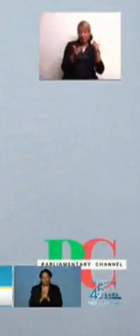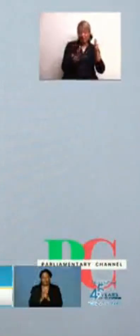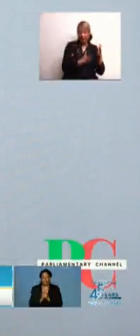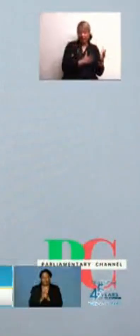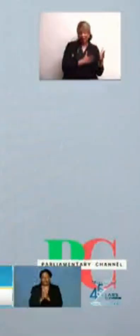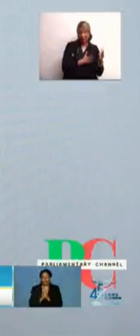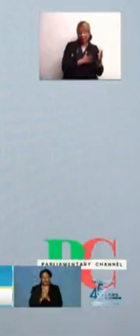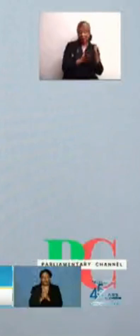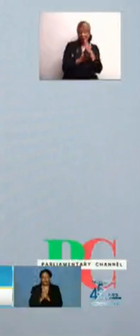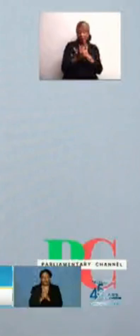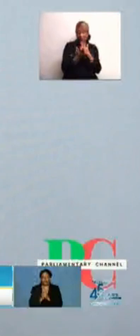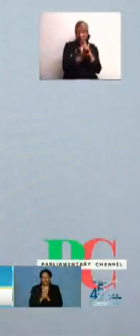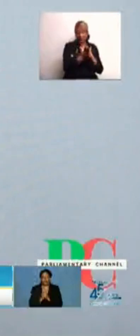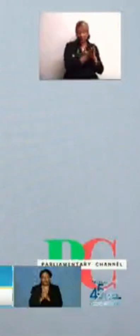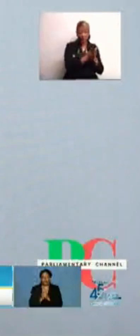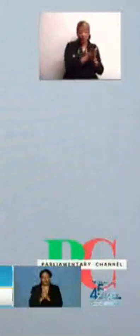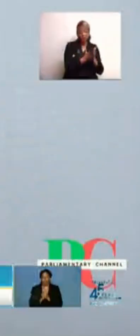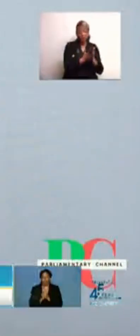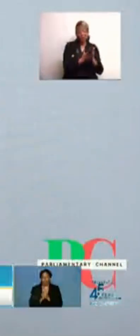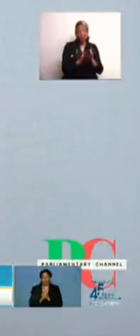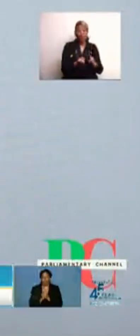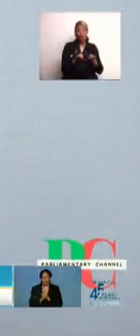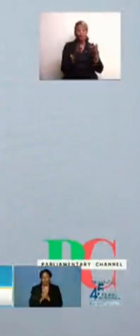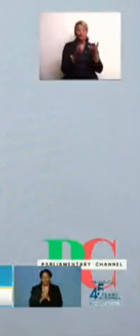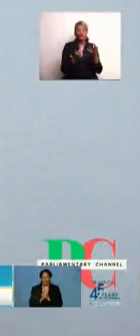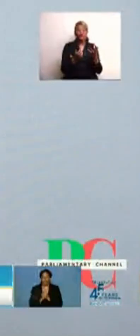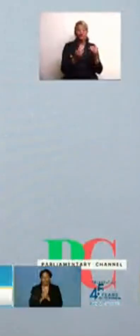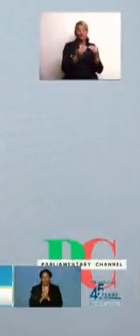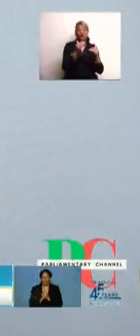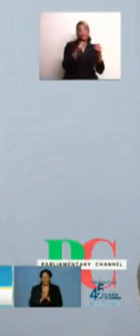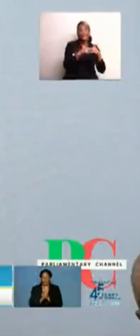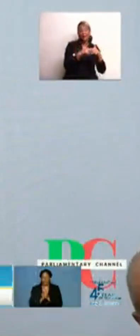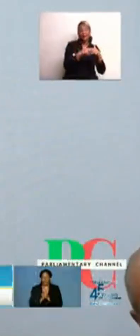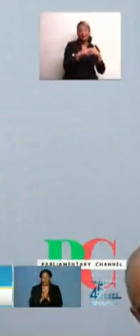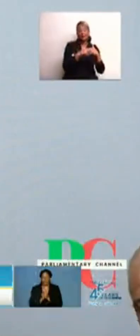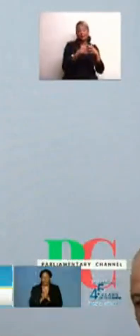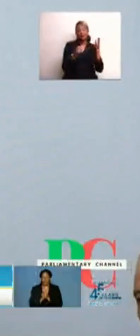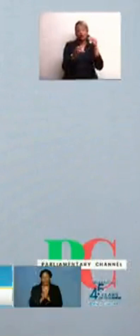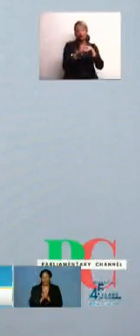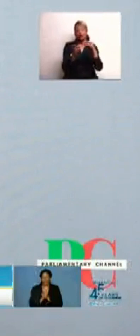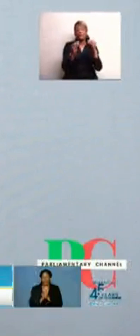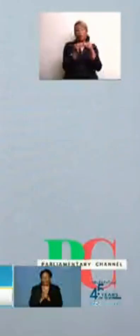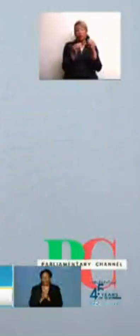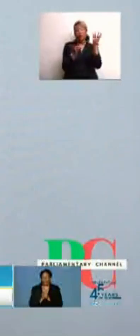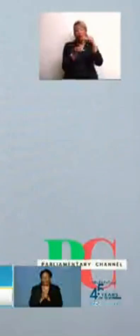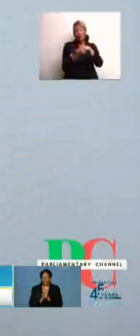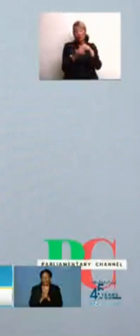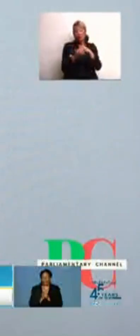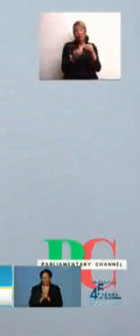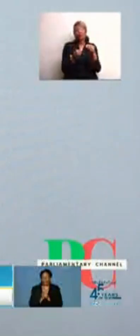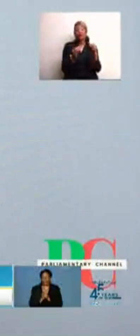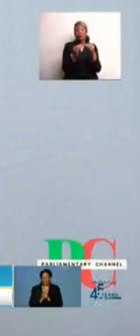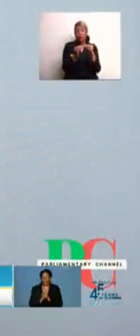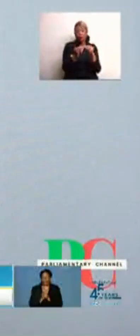be proportionate to the amount of public servant contributions. The more you contribute, the more you will